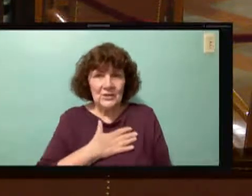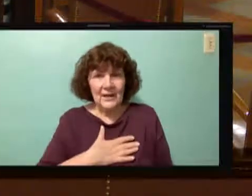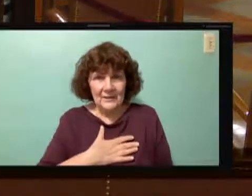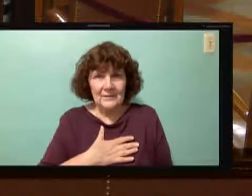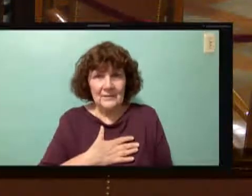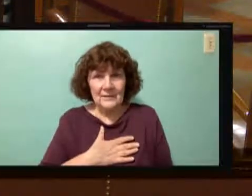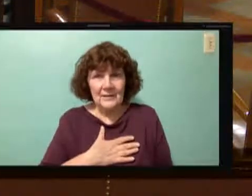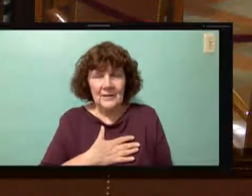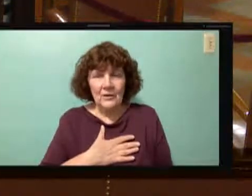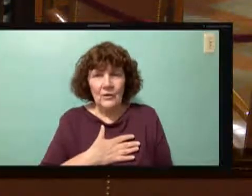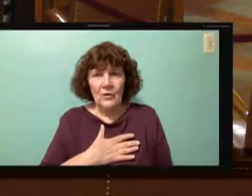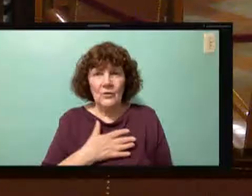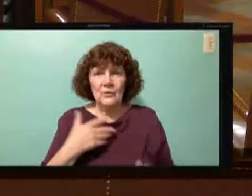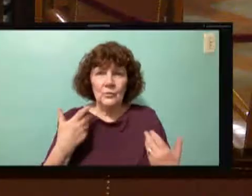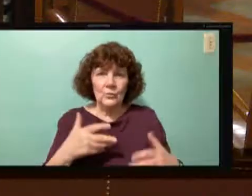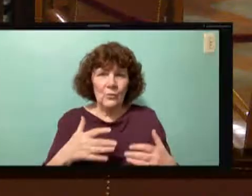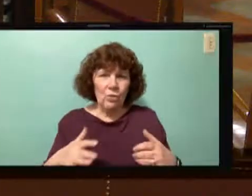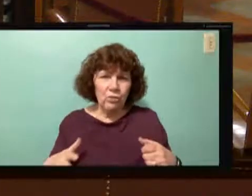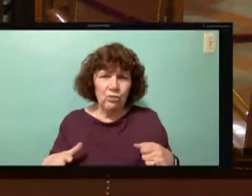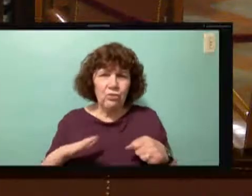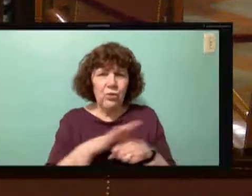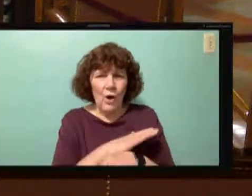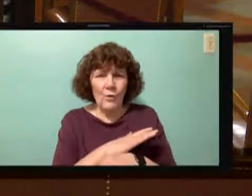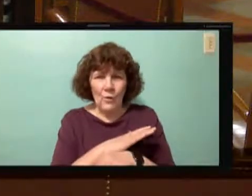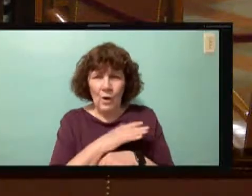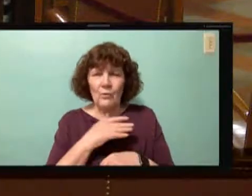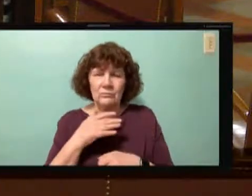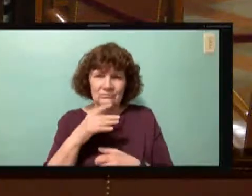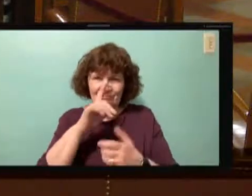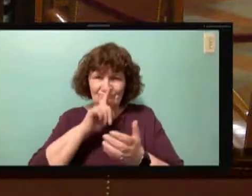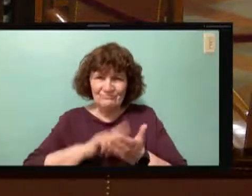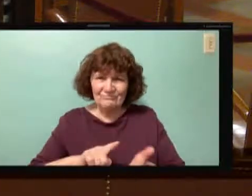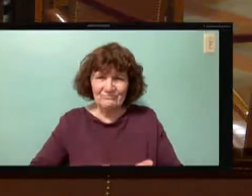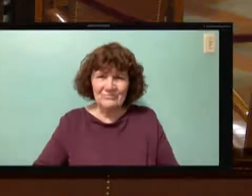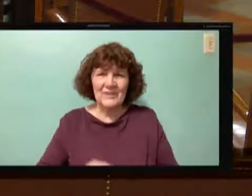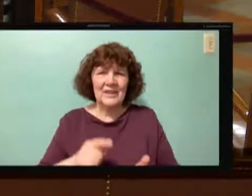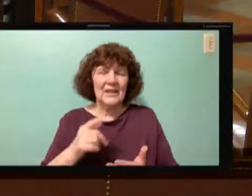very thoroughness of going through the report. The